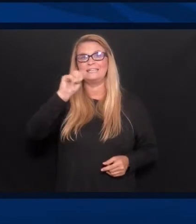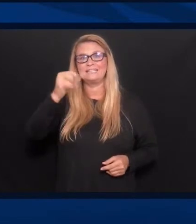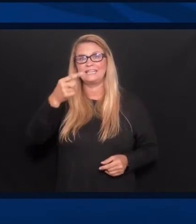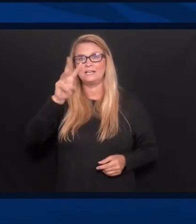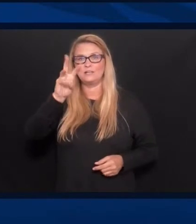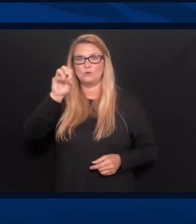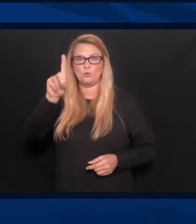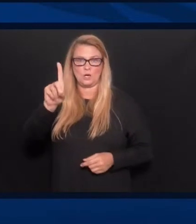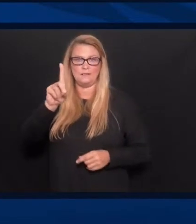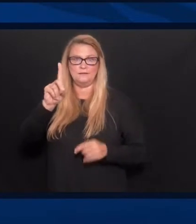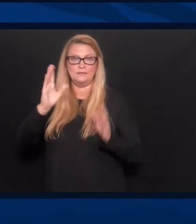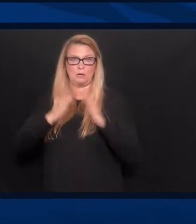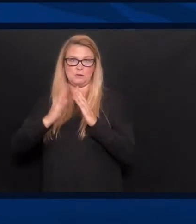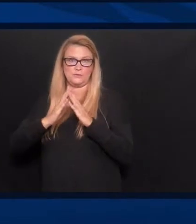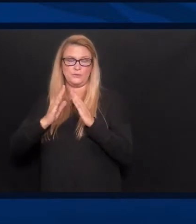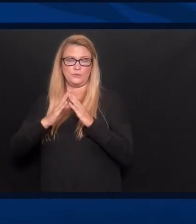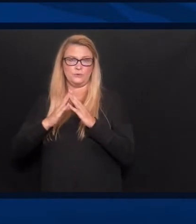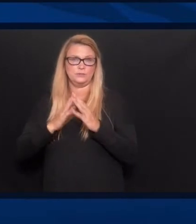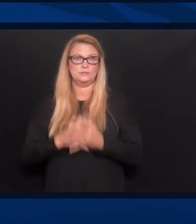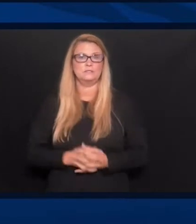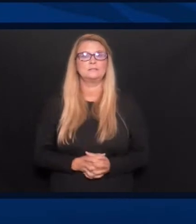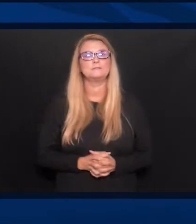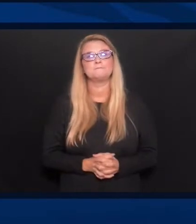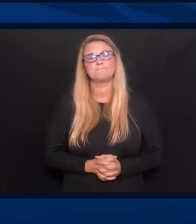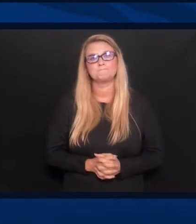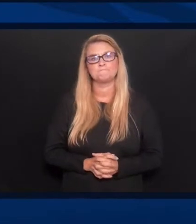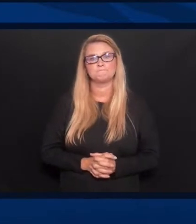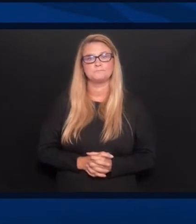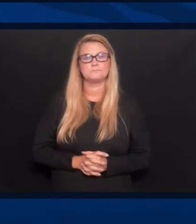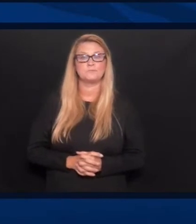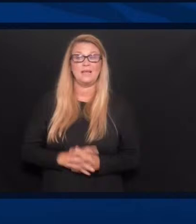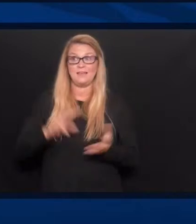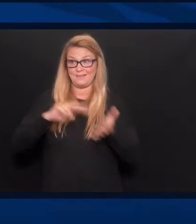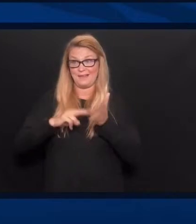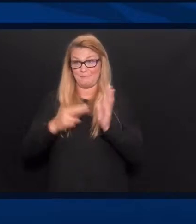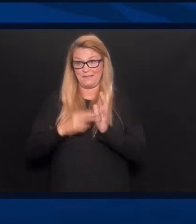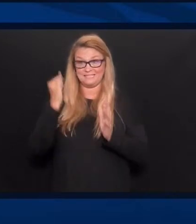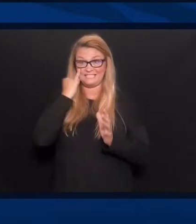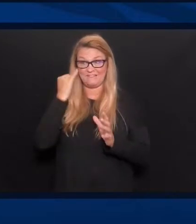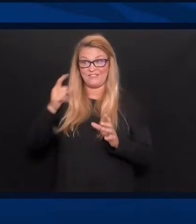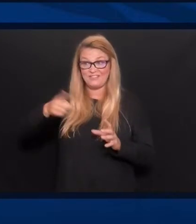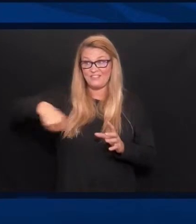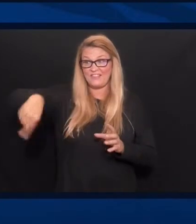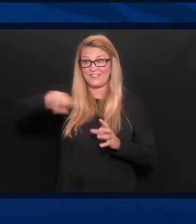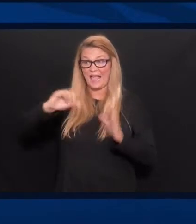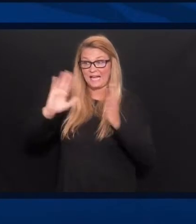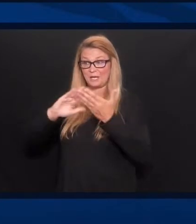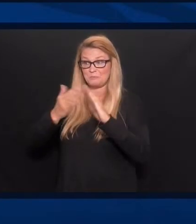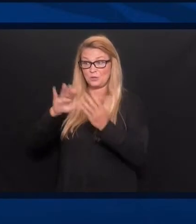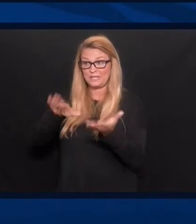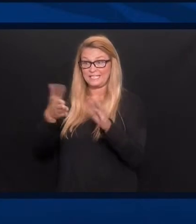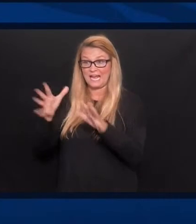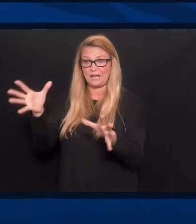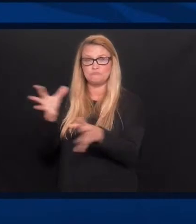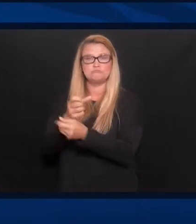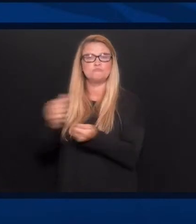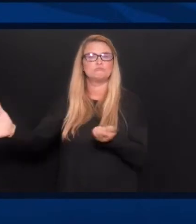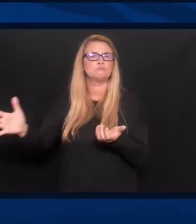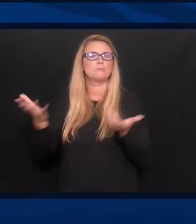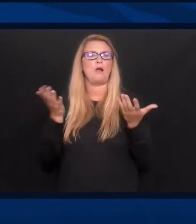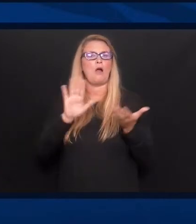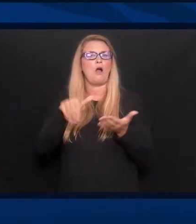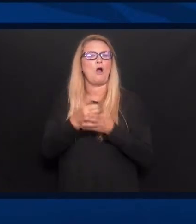long and sad list of communities we would have lost totally had that virus hit that community. I have a question for General Hoyer